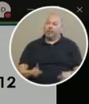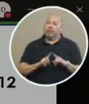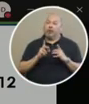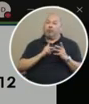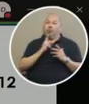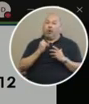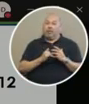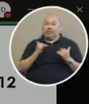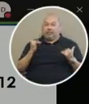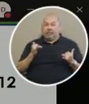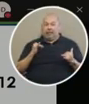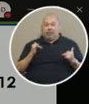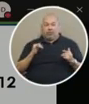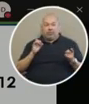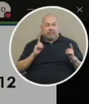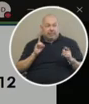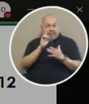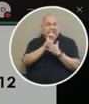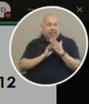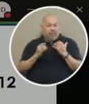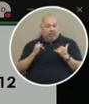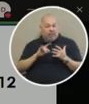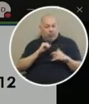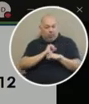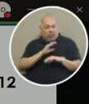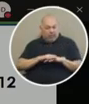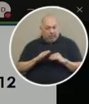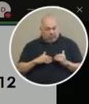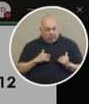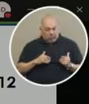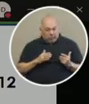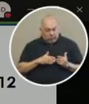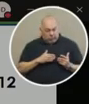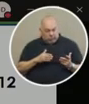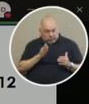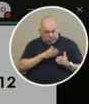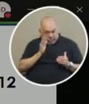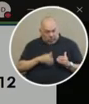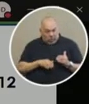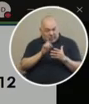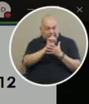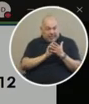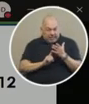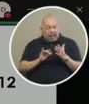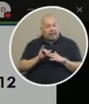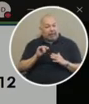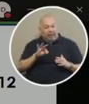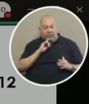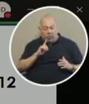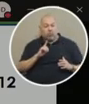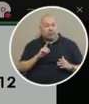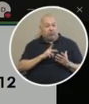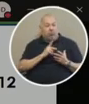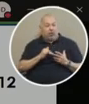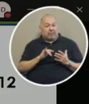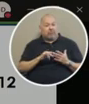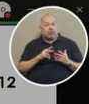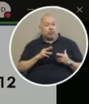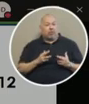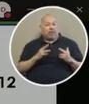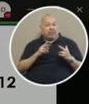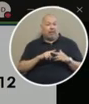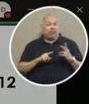projects that are currently under design as well, if they're very close to being completed in the design, if those are projects that we'll recommend